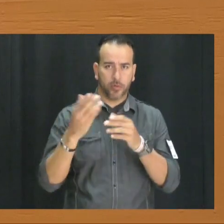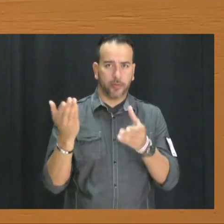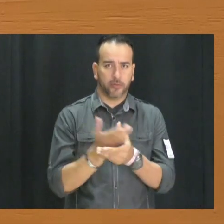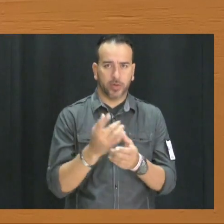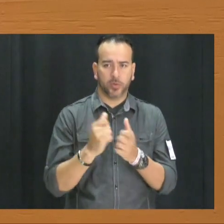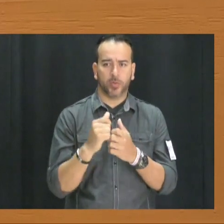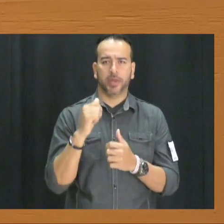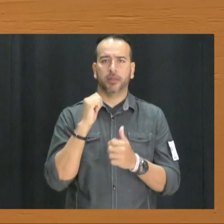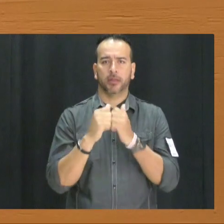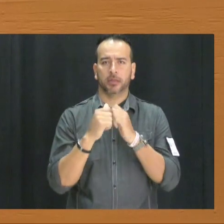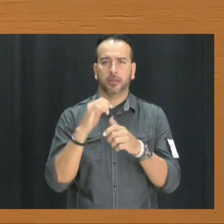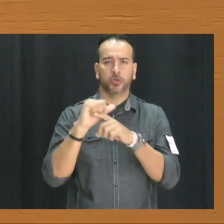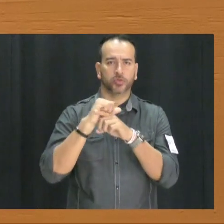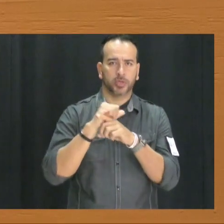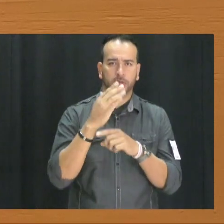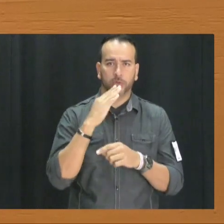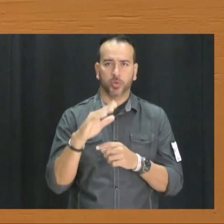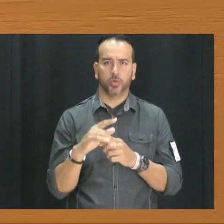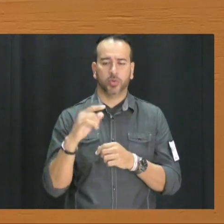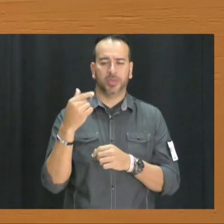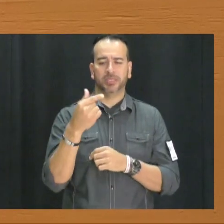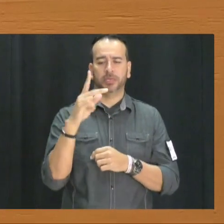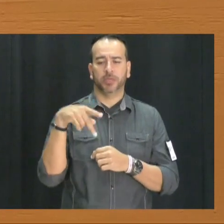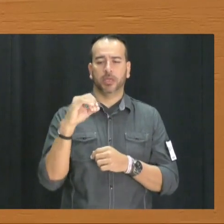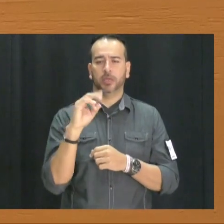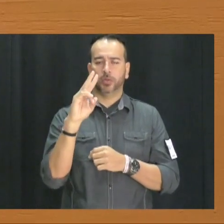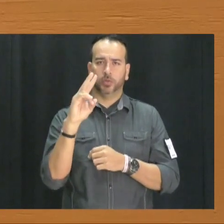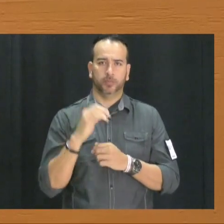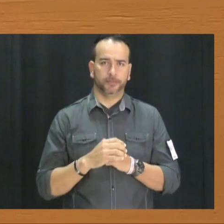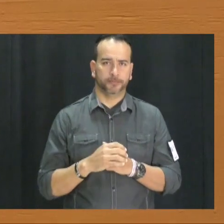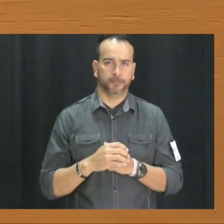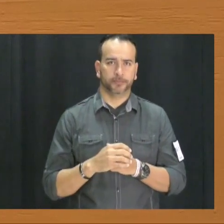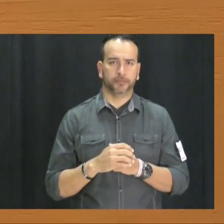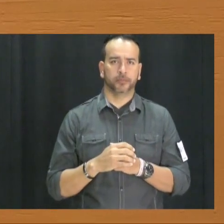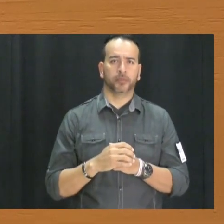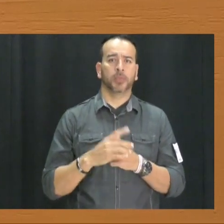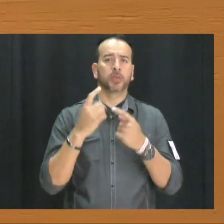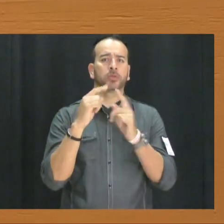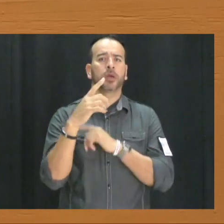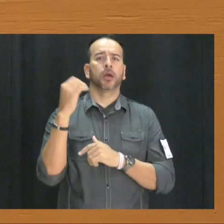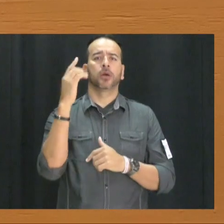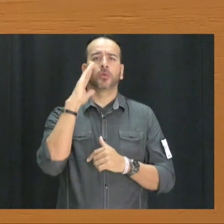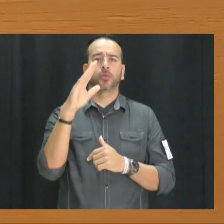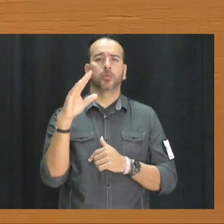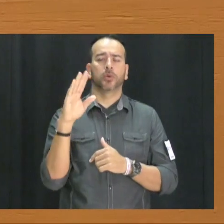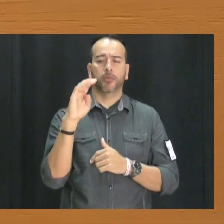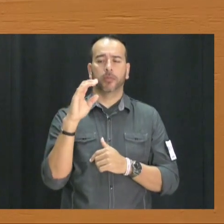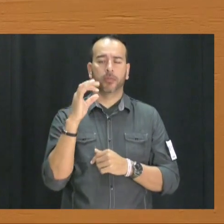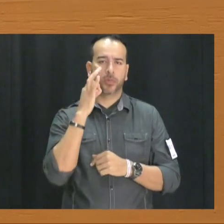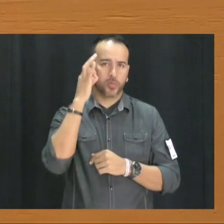athletic trainer and must be in good academic standing with at least a 2.0 GPA tryouts will be held in the Boone gym